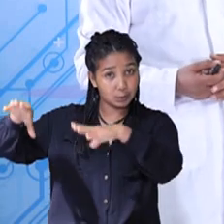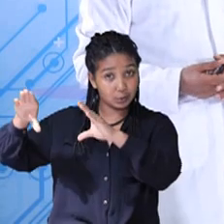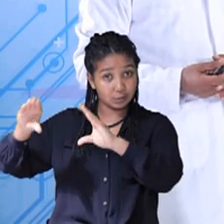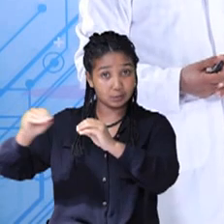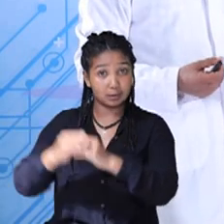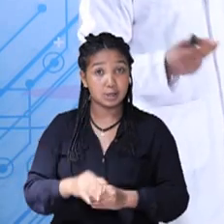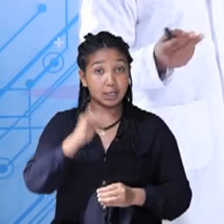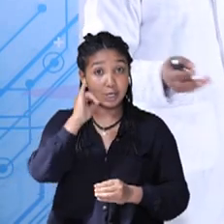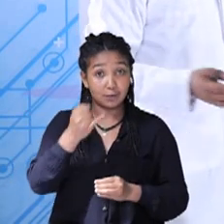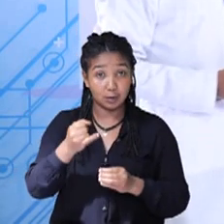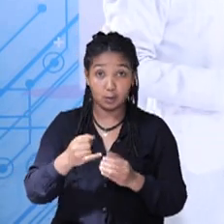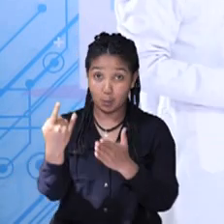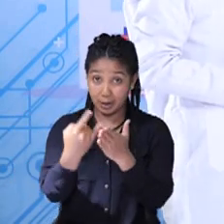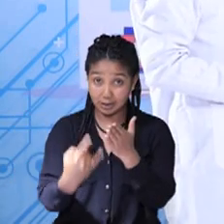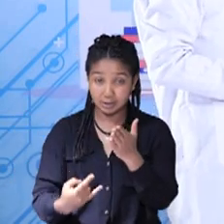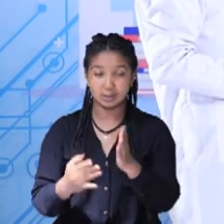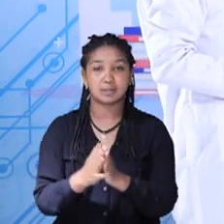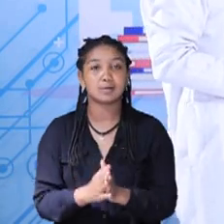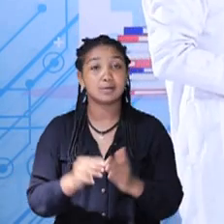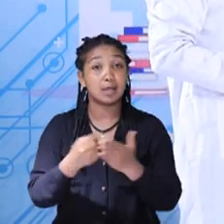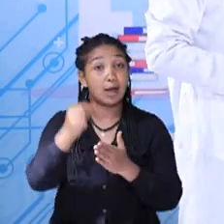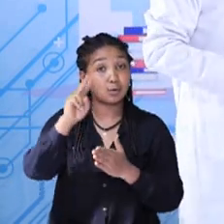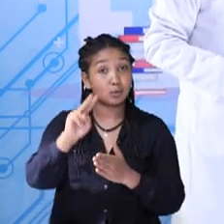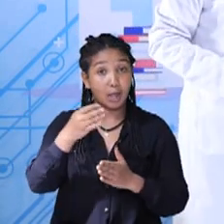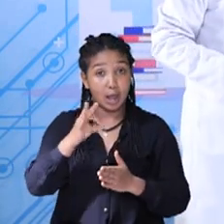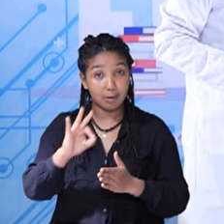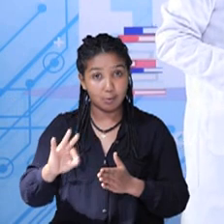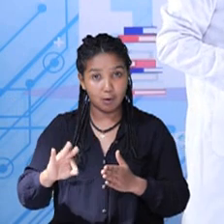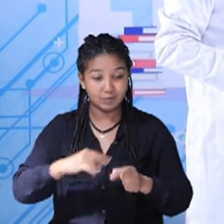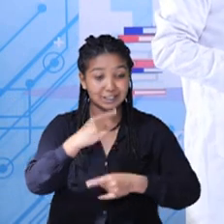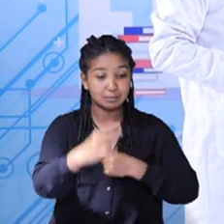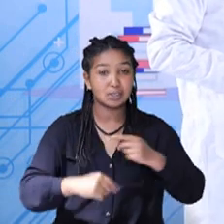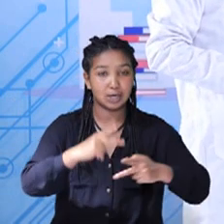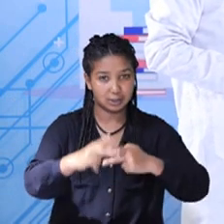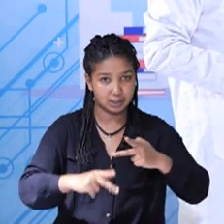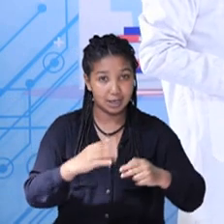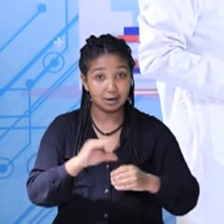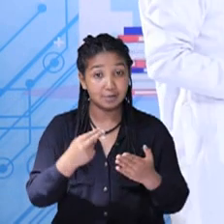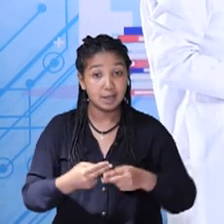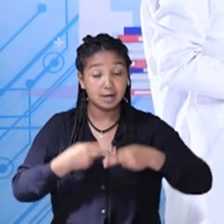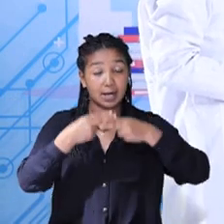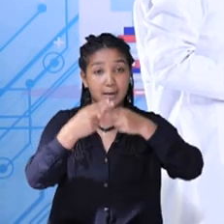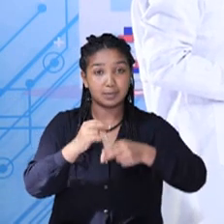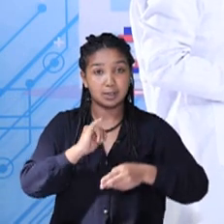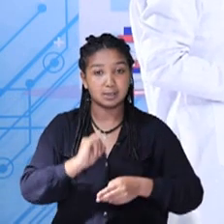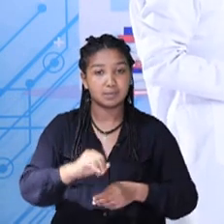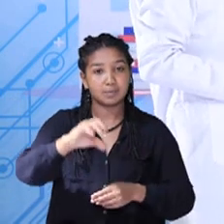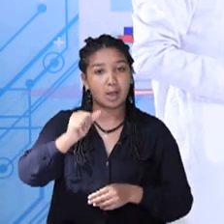Students, if you mentioned there are two types of speciation and their name